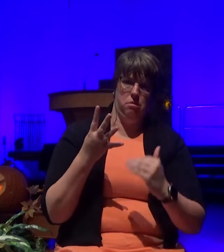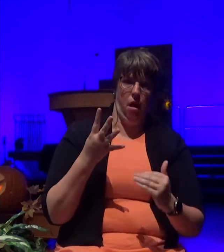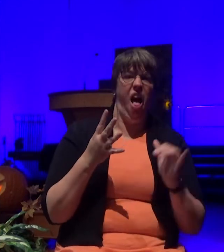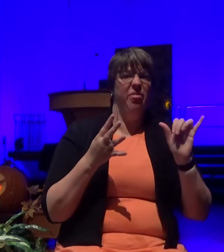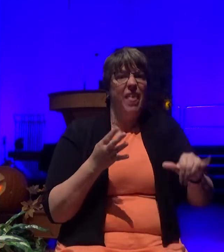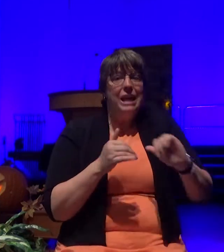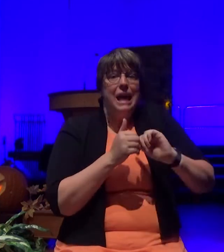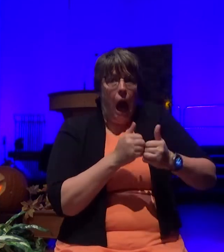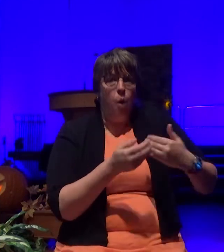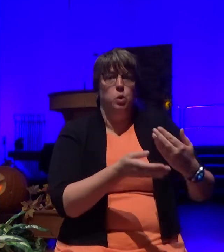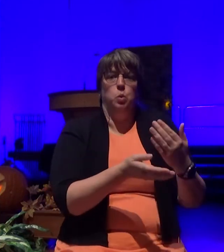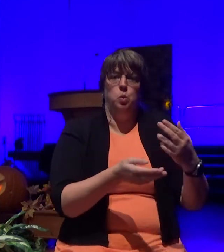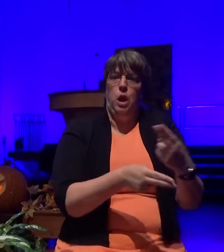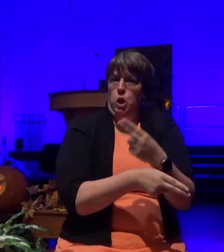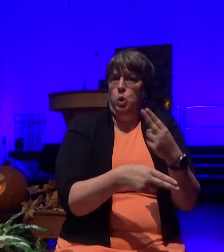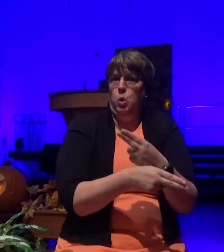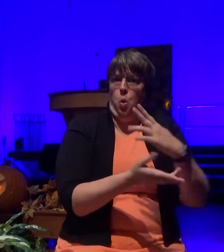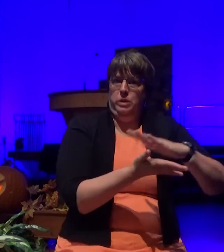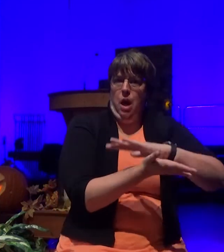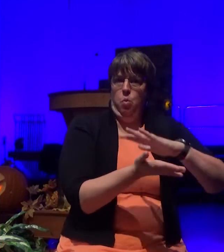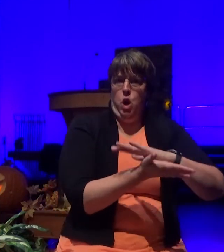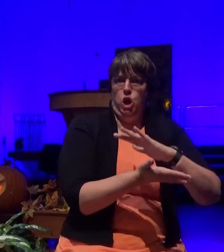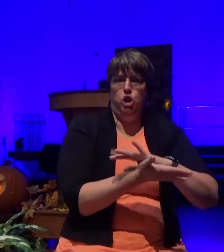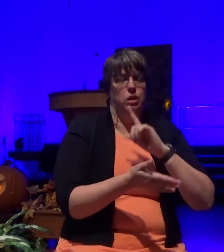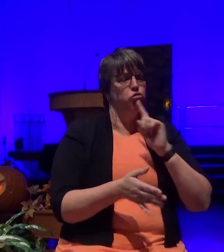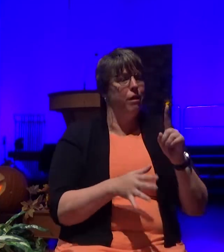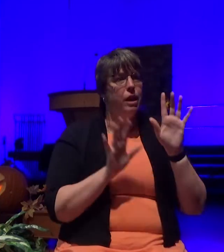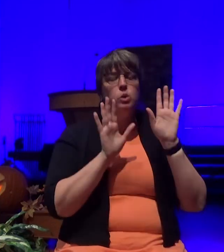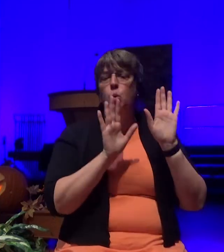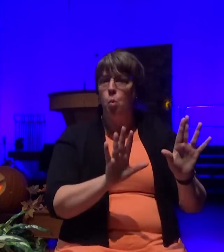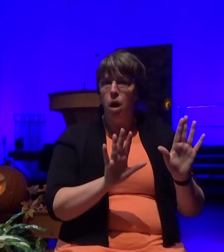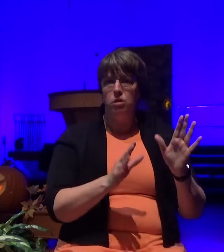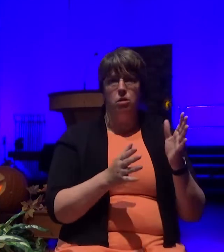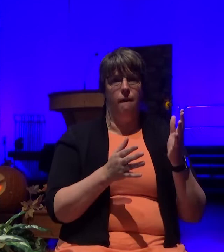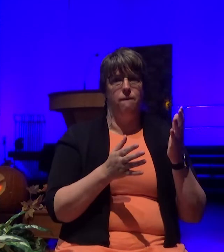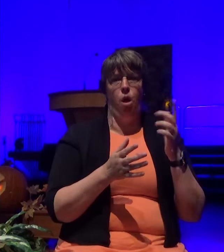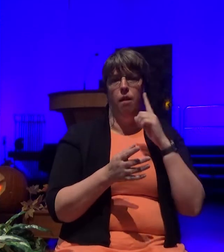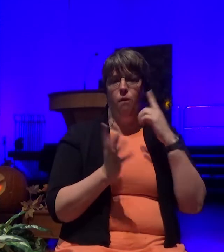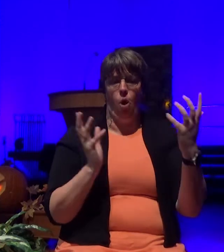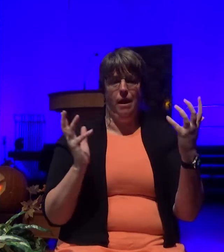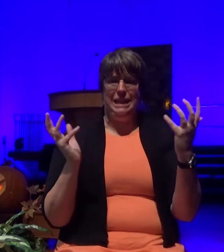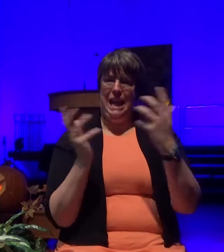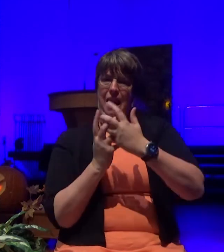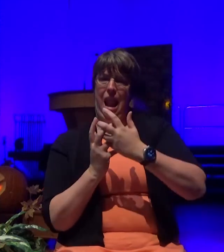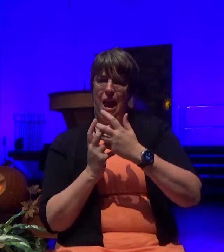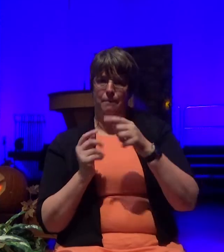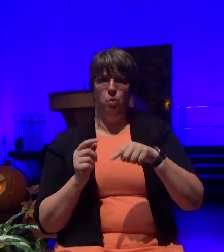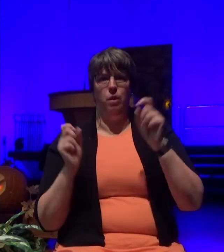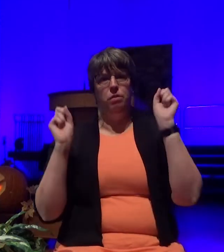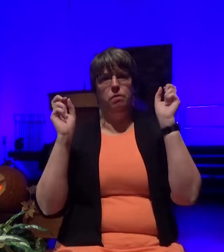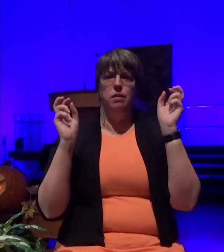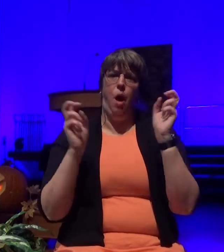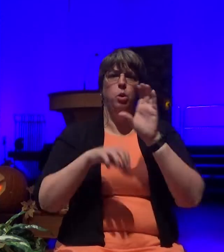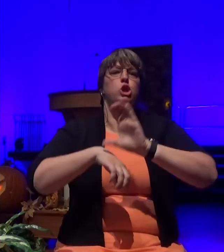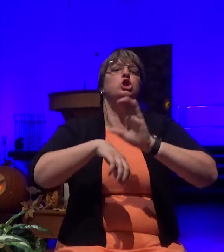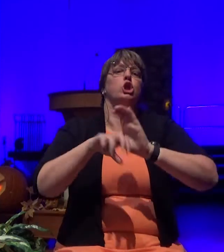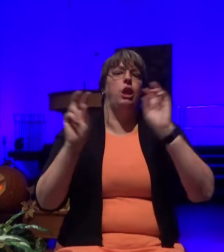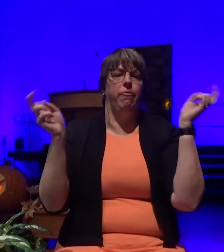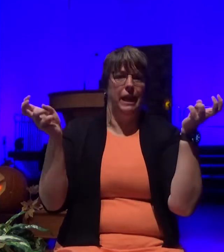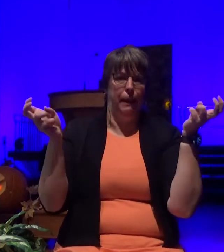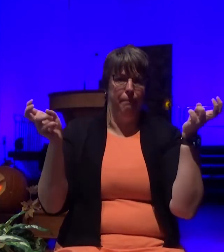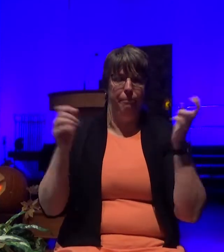I've been using it. It's a wonderful tool for getting in alignment with this theme. But because my title is Oneness